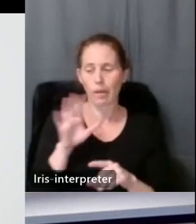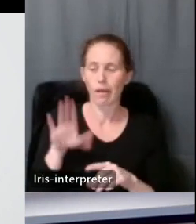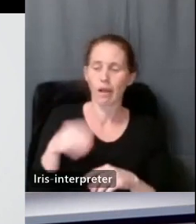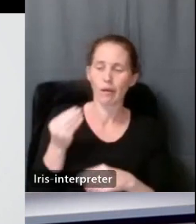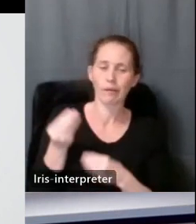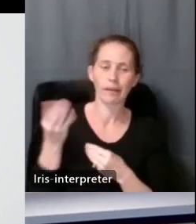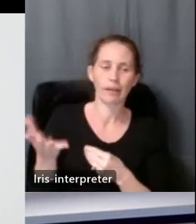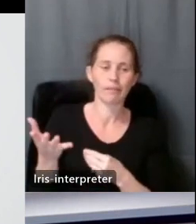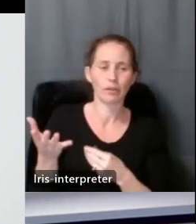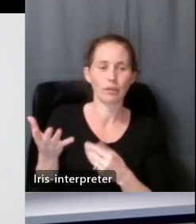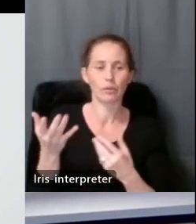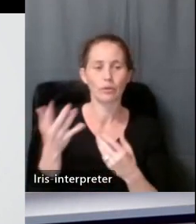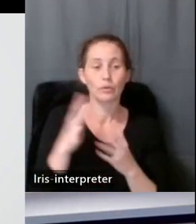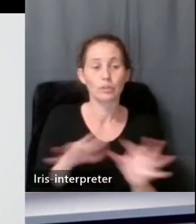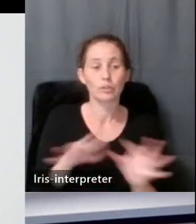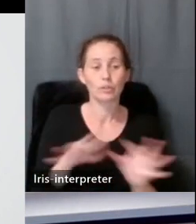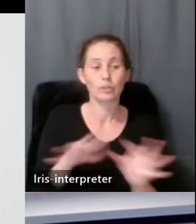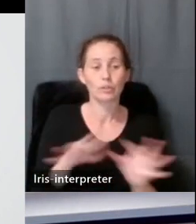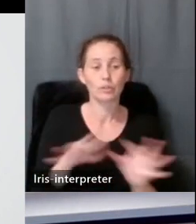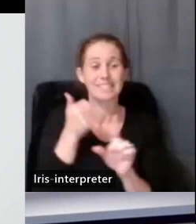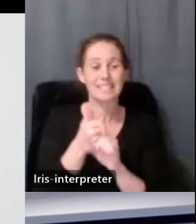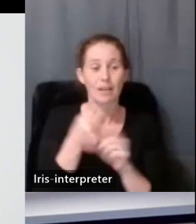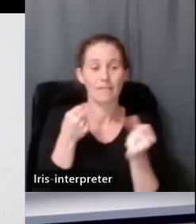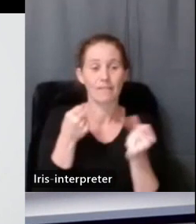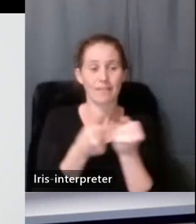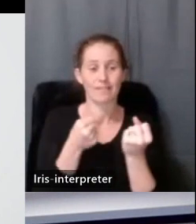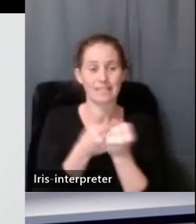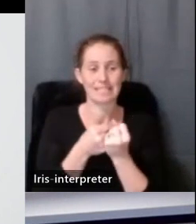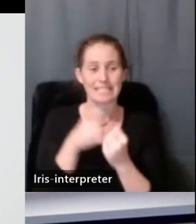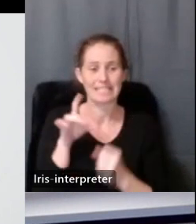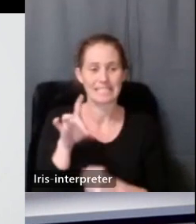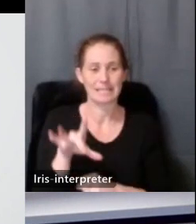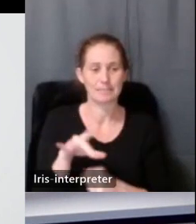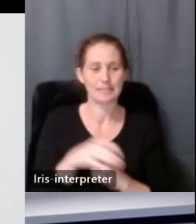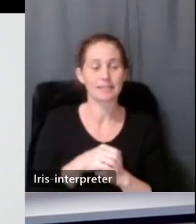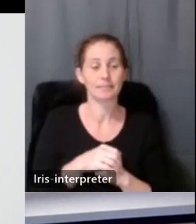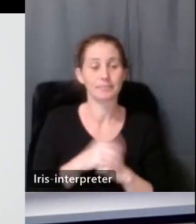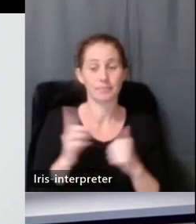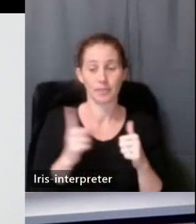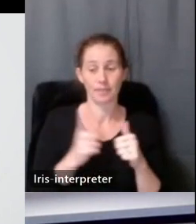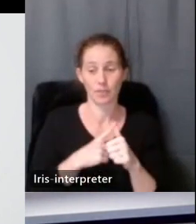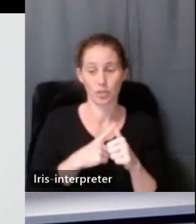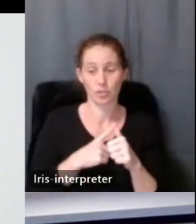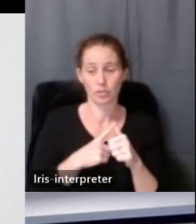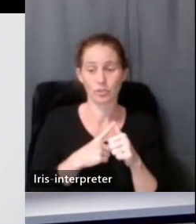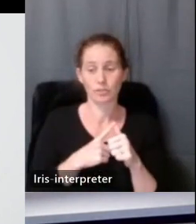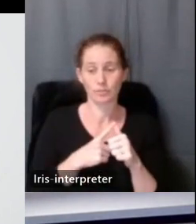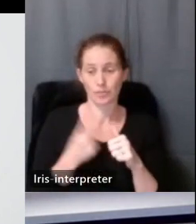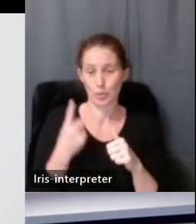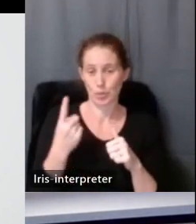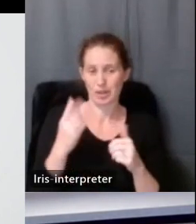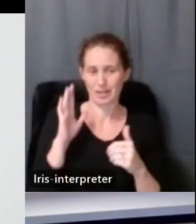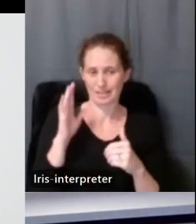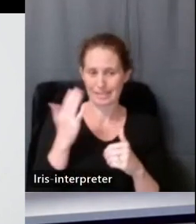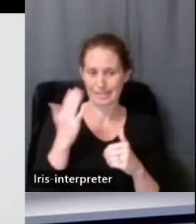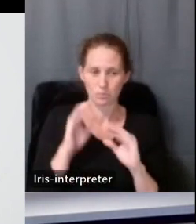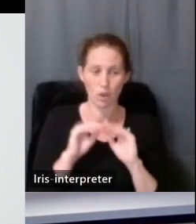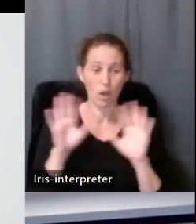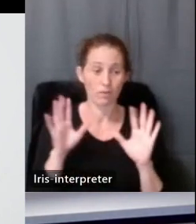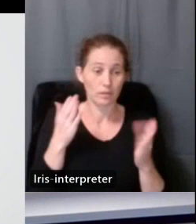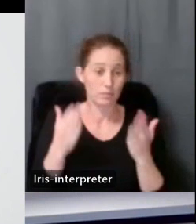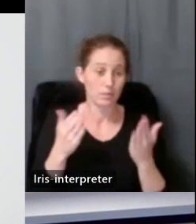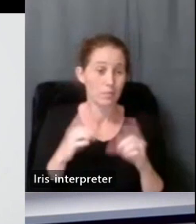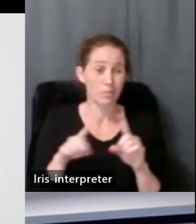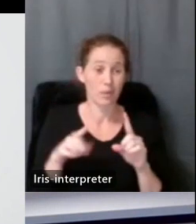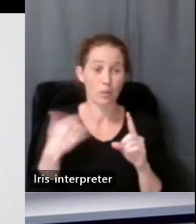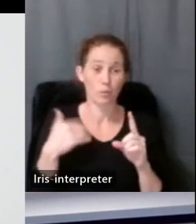some key self-advocacy tips. And the first one is one that might seem very obvious, but